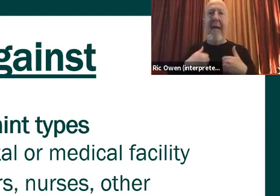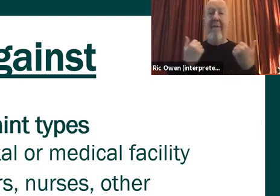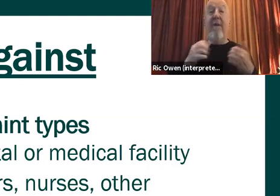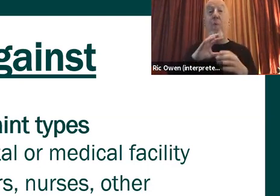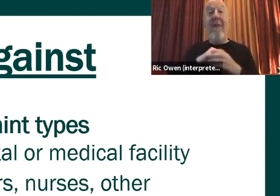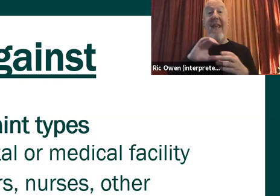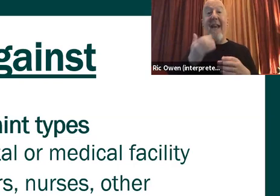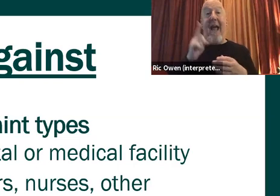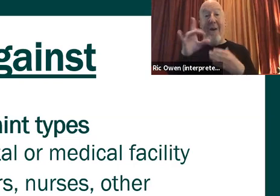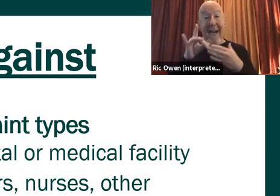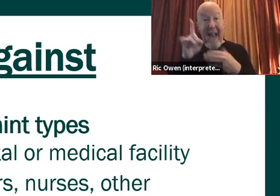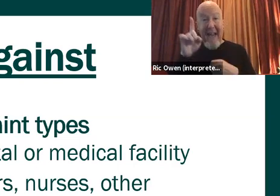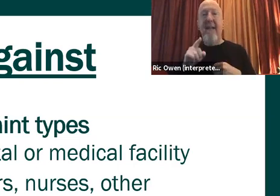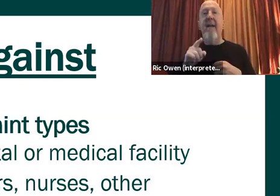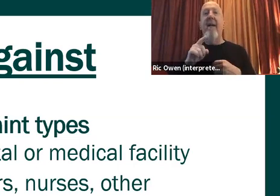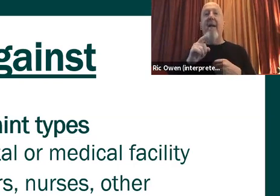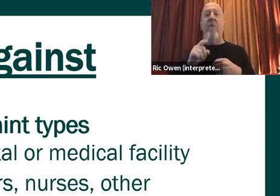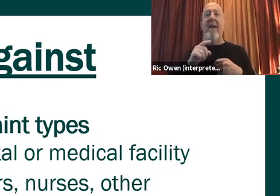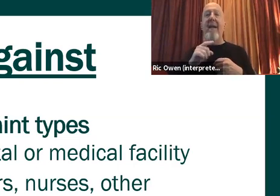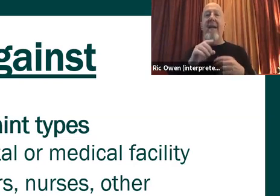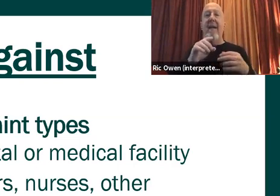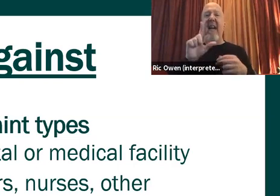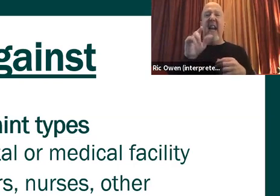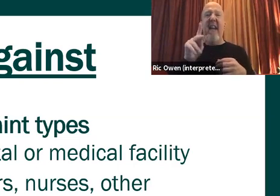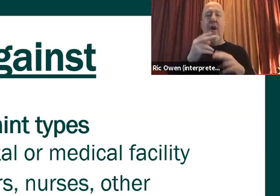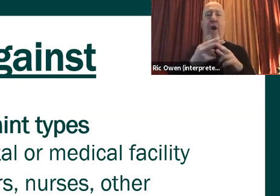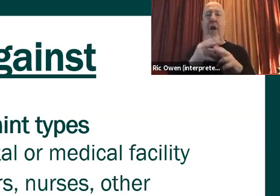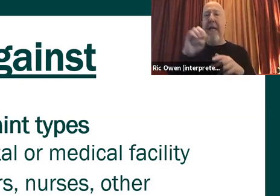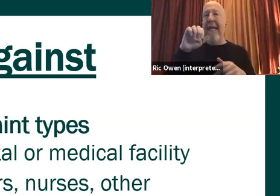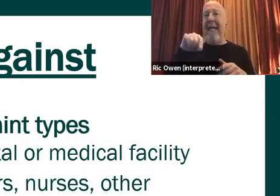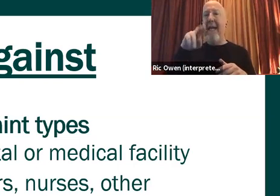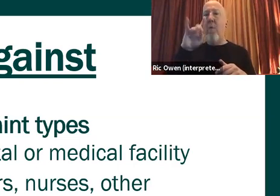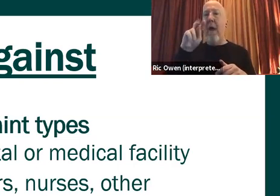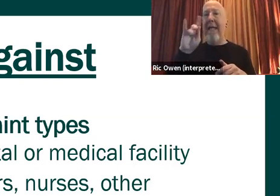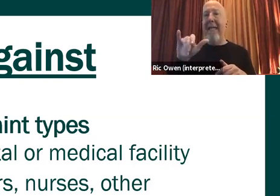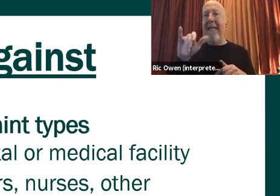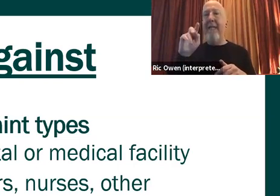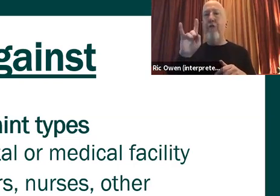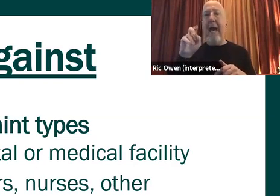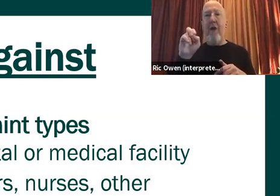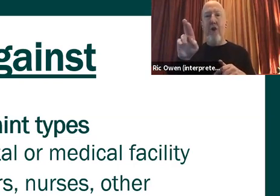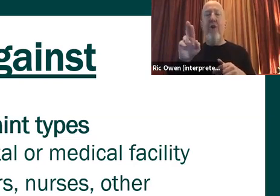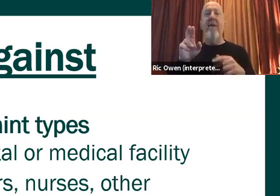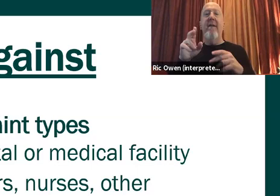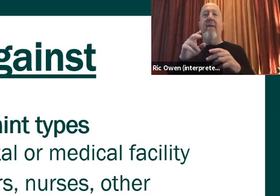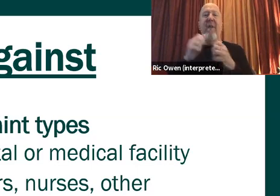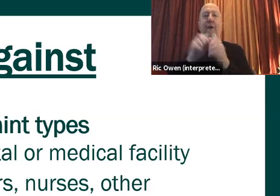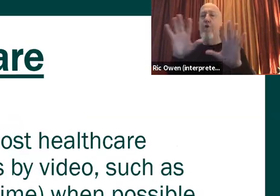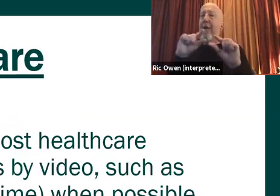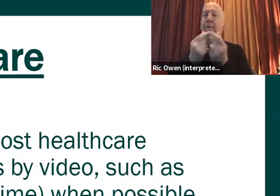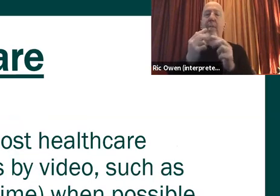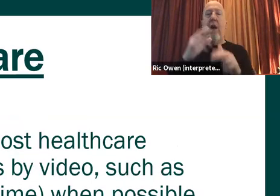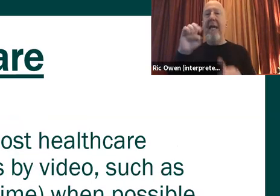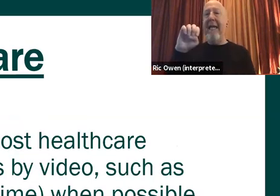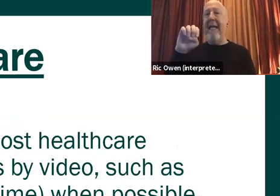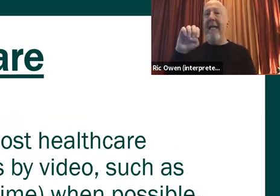link to the Equality Tracker through a great organization called Equality Federation, which lists all of those.